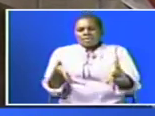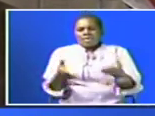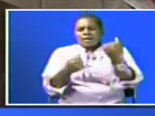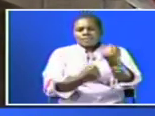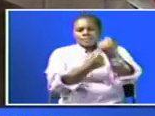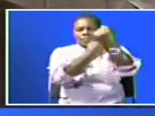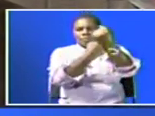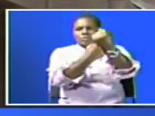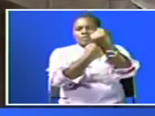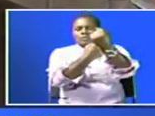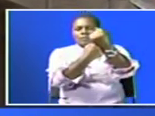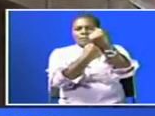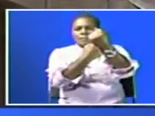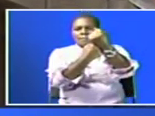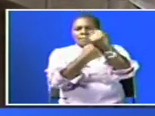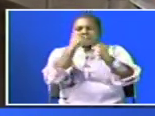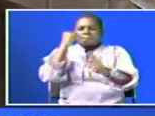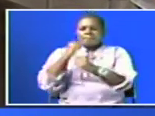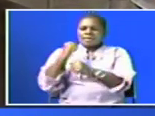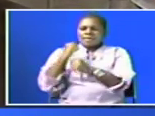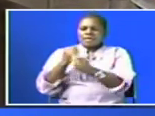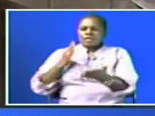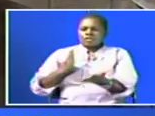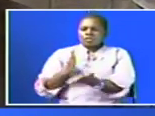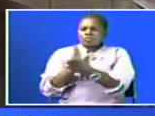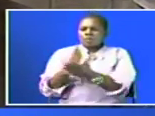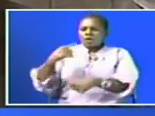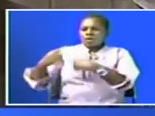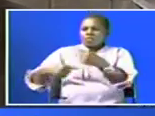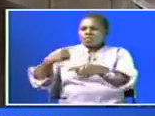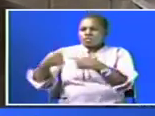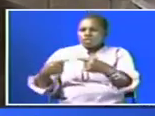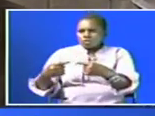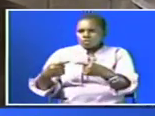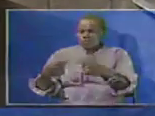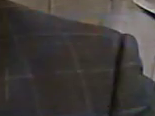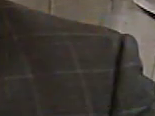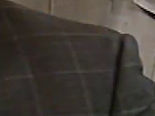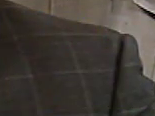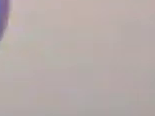support and make sure we will keep your rights.